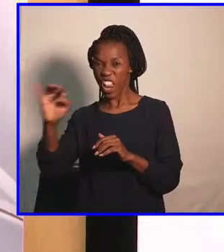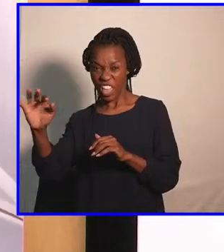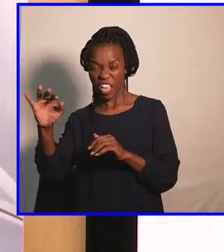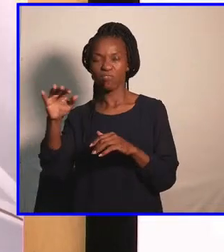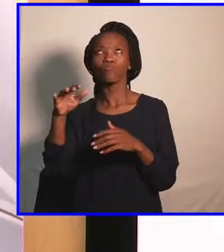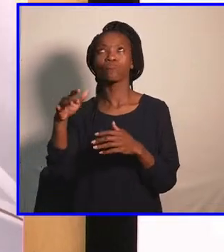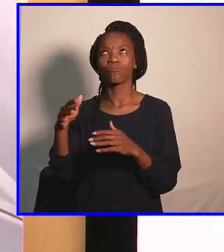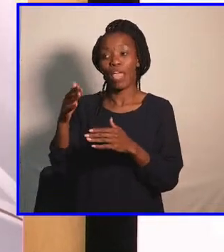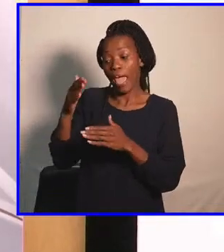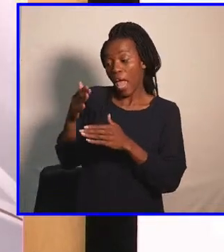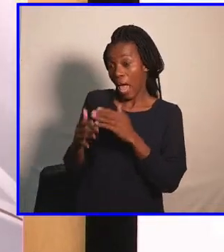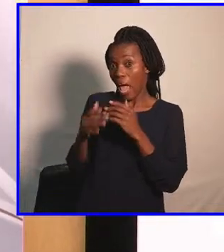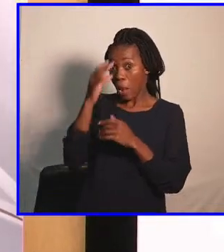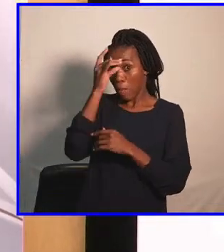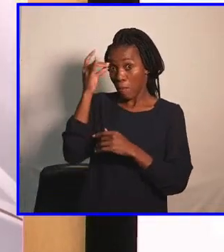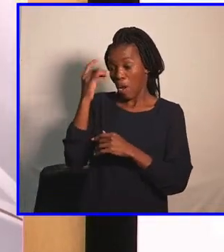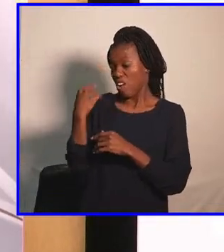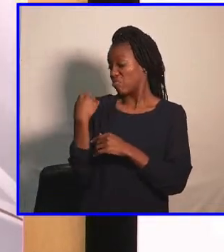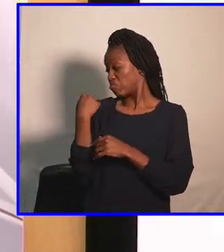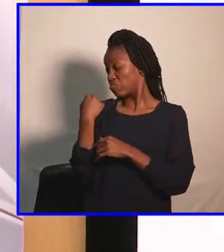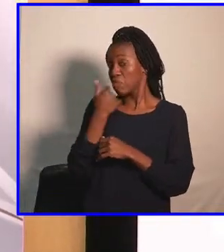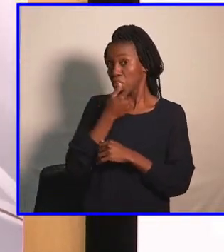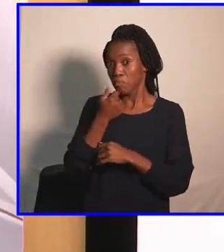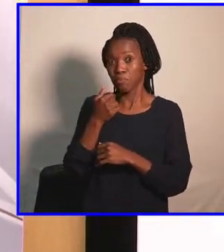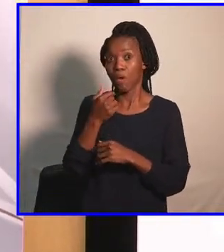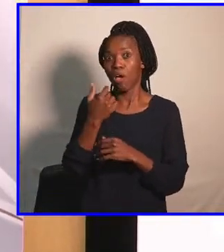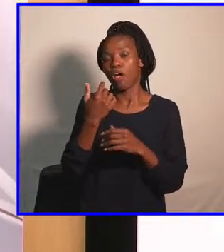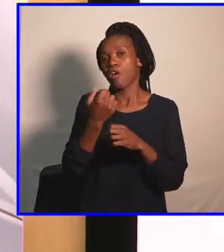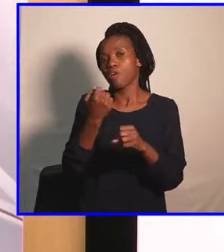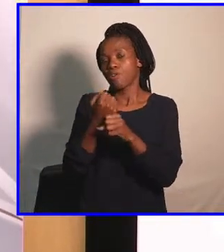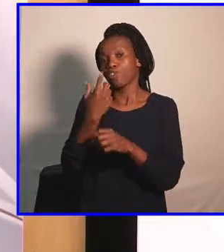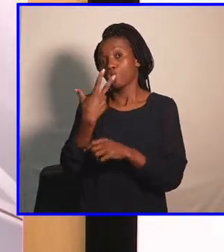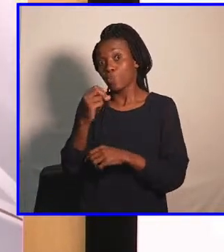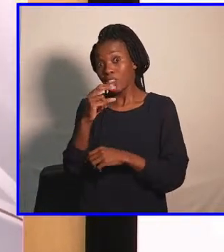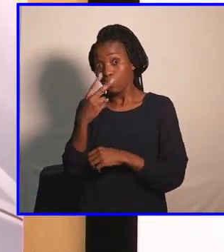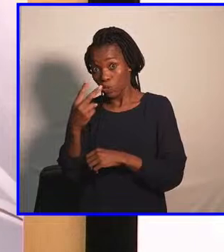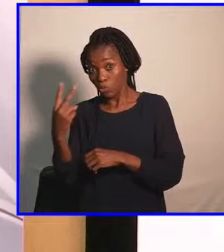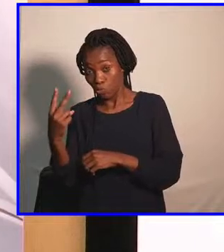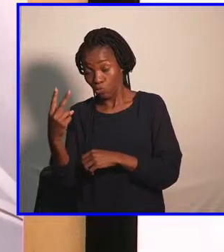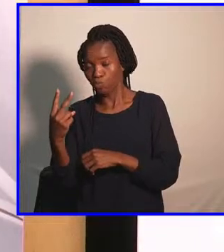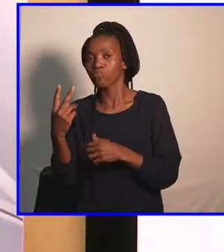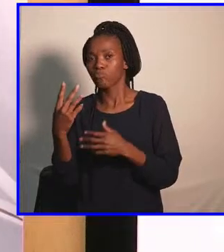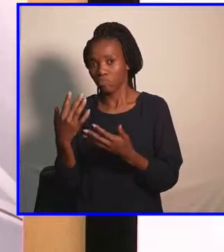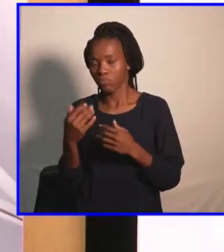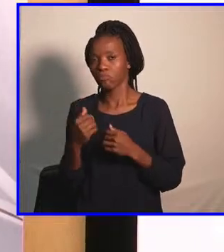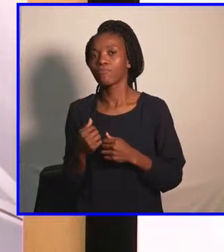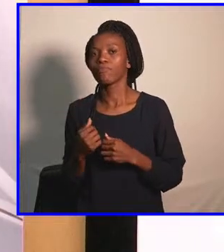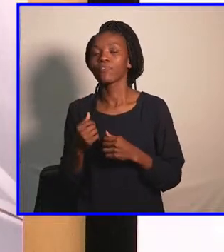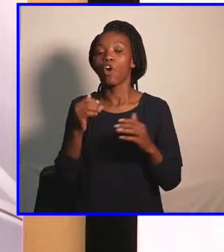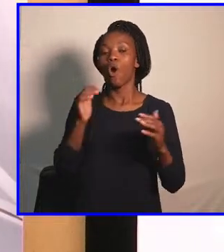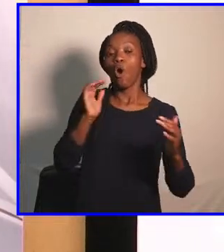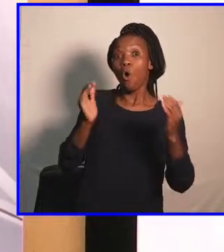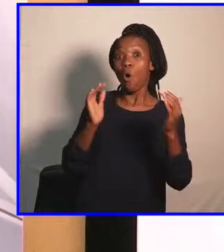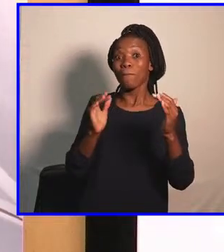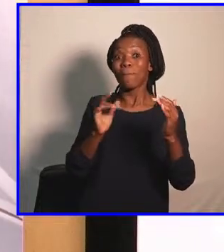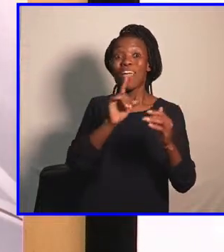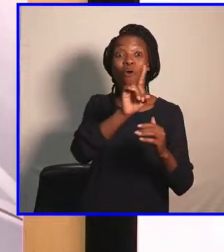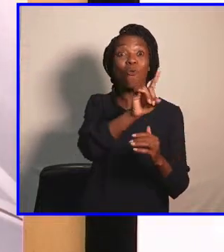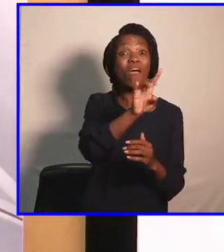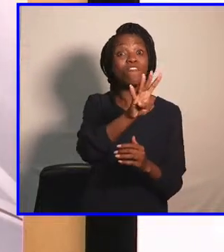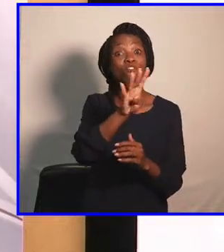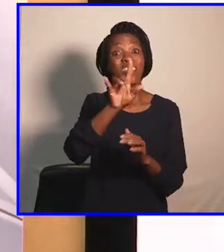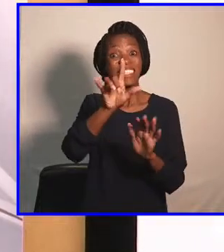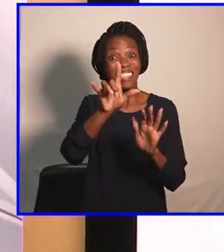of March in 2022, and you compare that to the 147